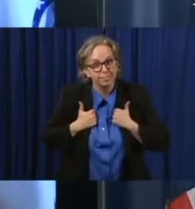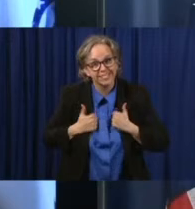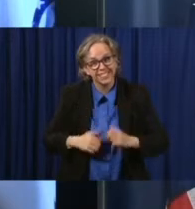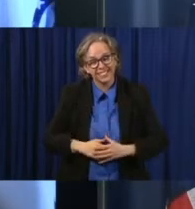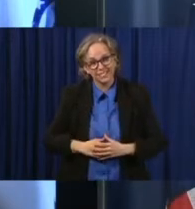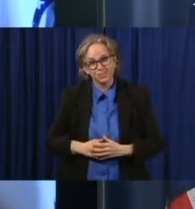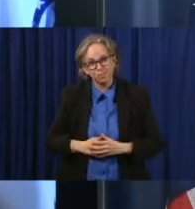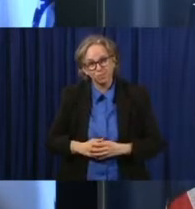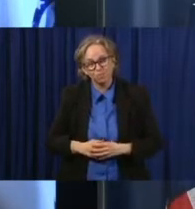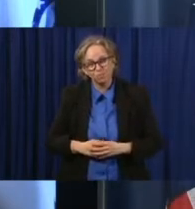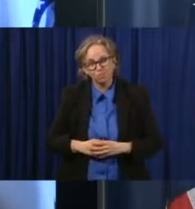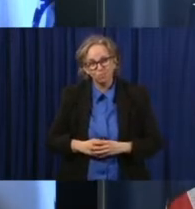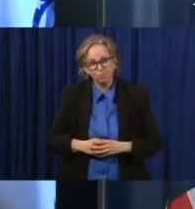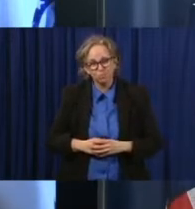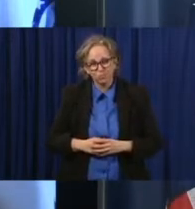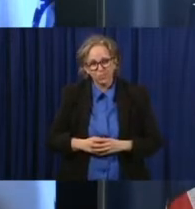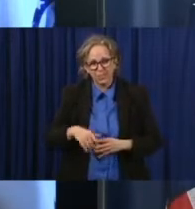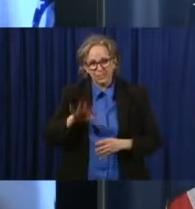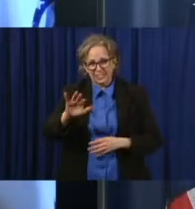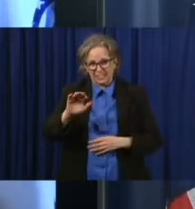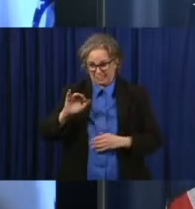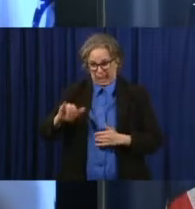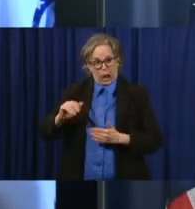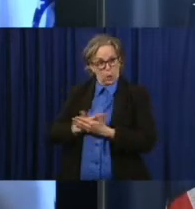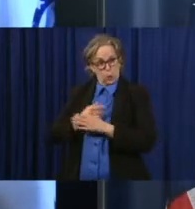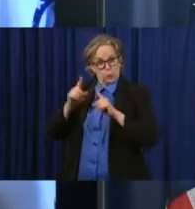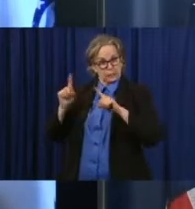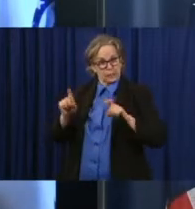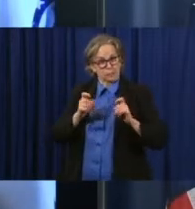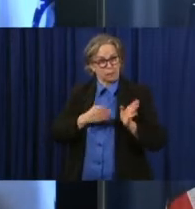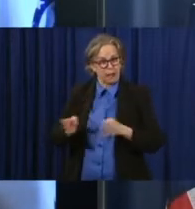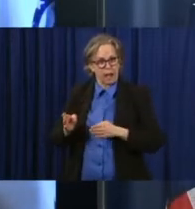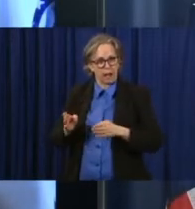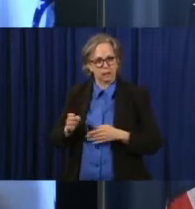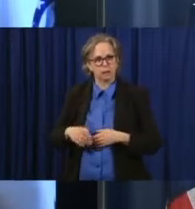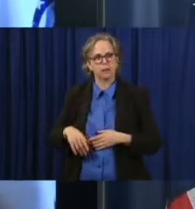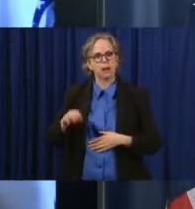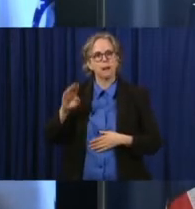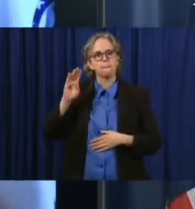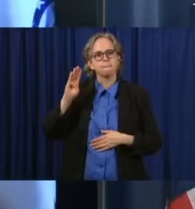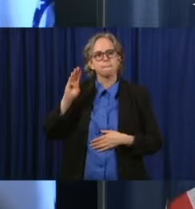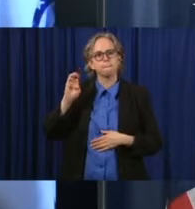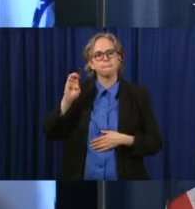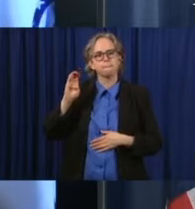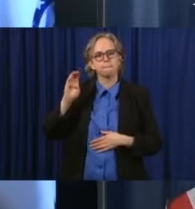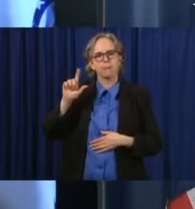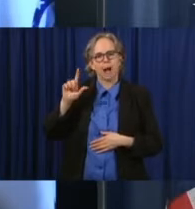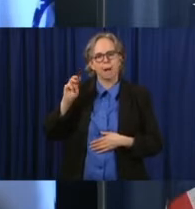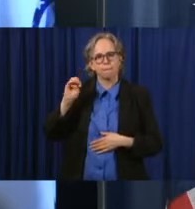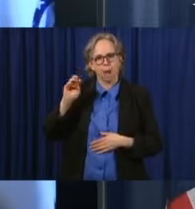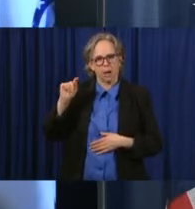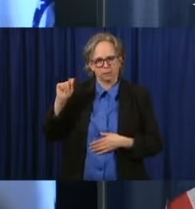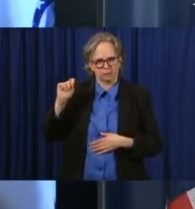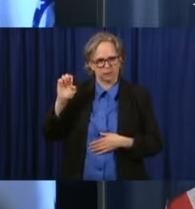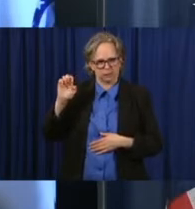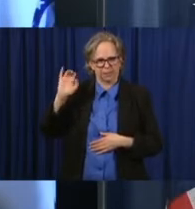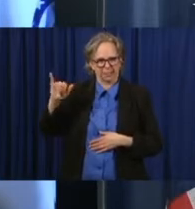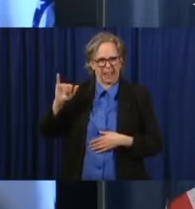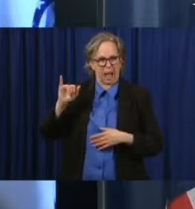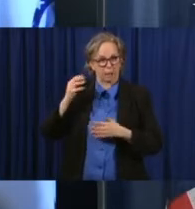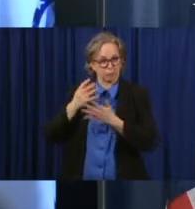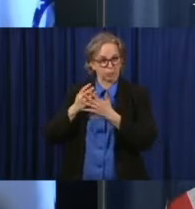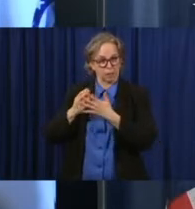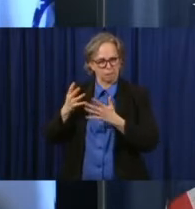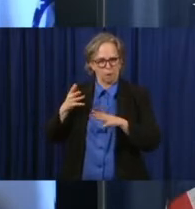We are using this new testing plan at Belmont Correctional Institution. I think over 200 people have been tested there already. Some of